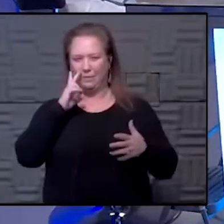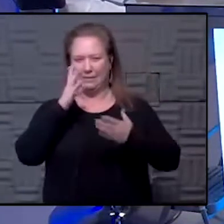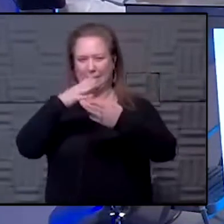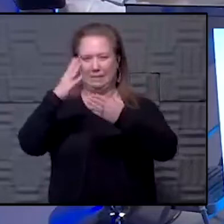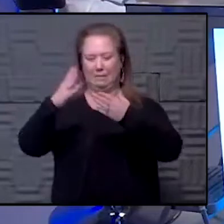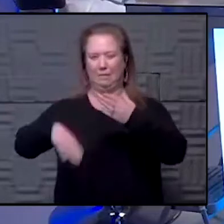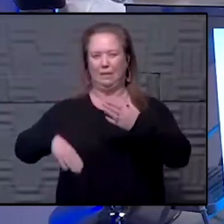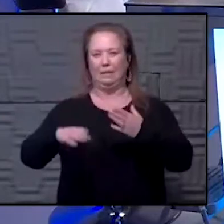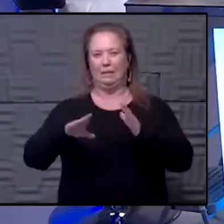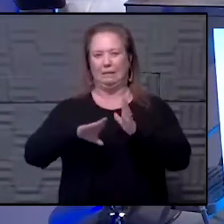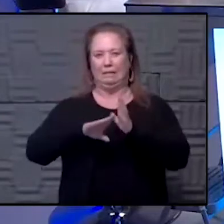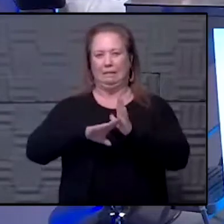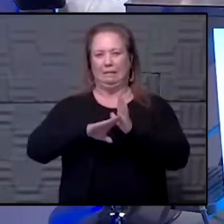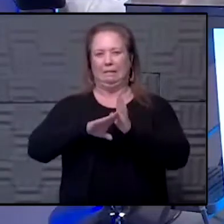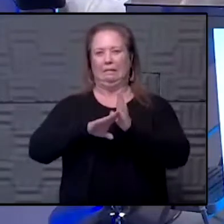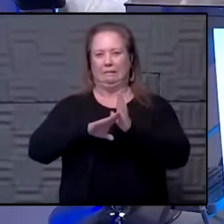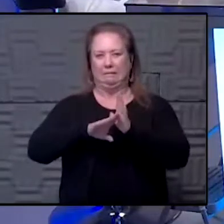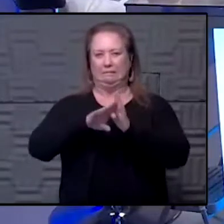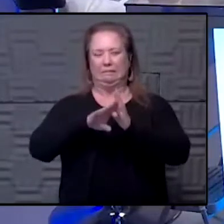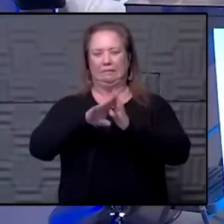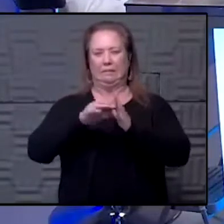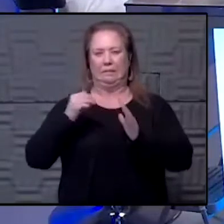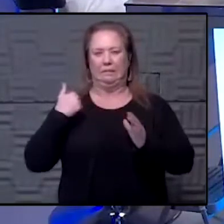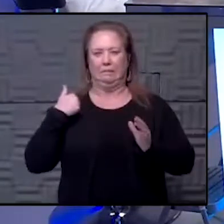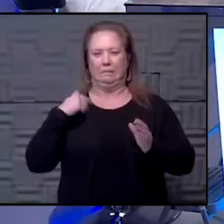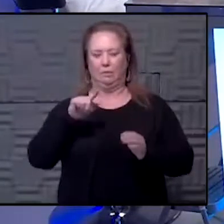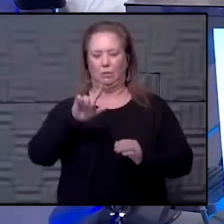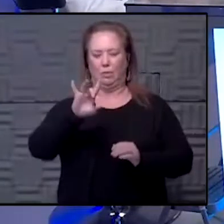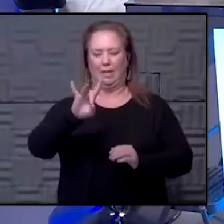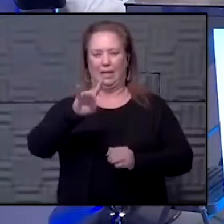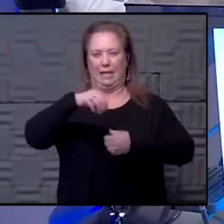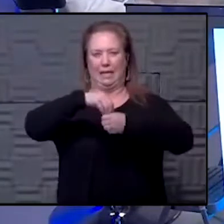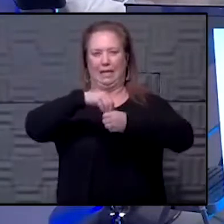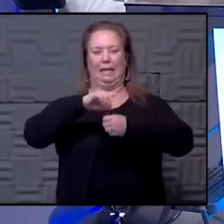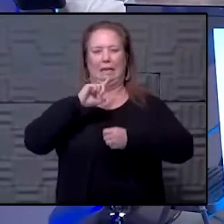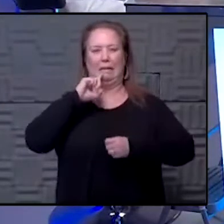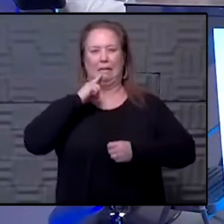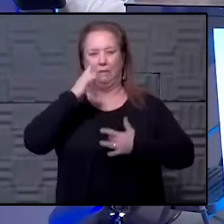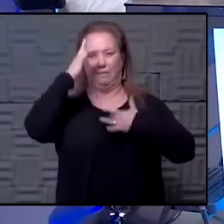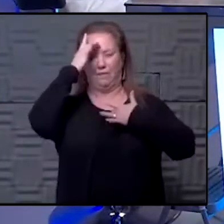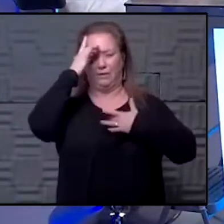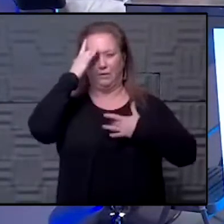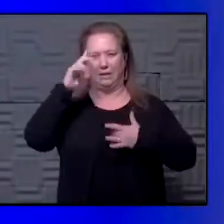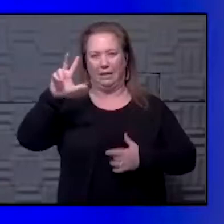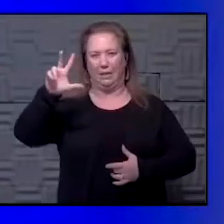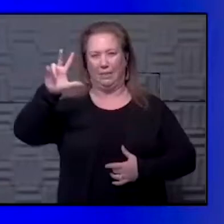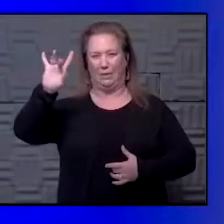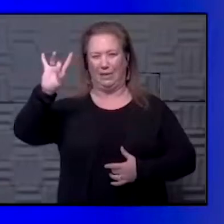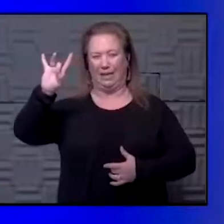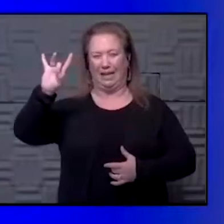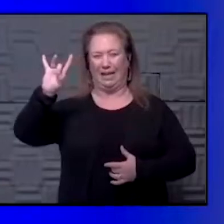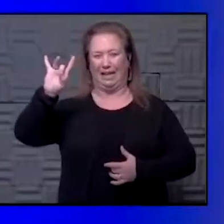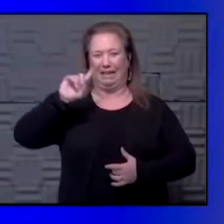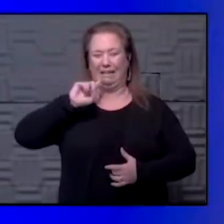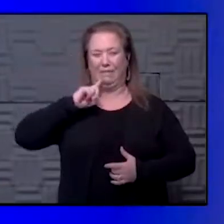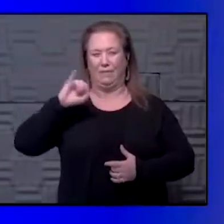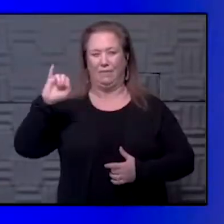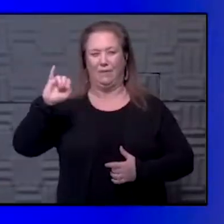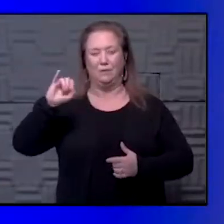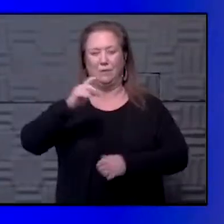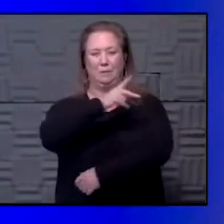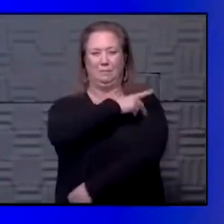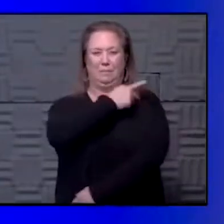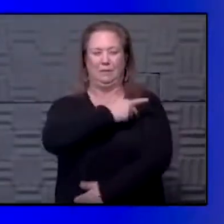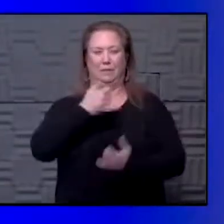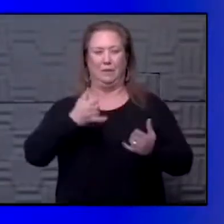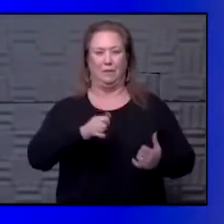goes. Starting to edge up. We had, 28 inpatients, acute infections at one point. We have 38 acute inpatients right now.